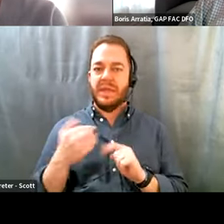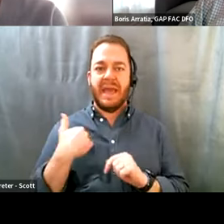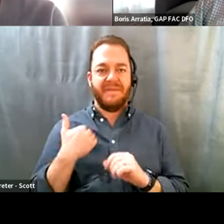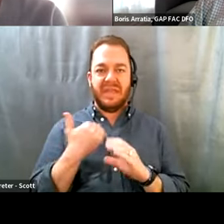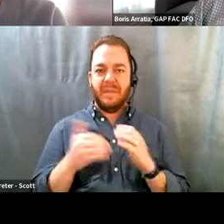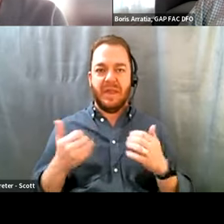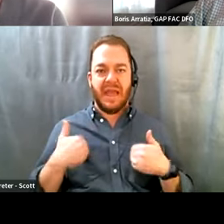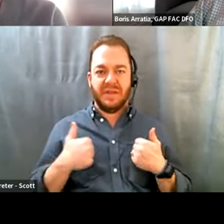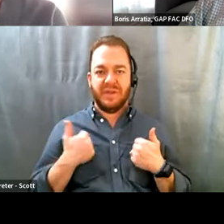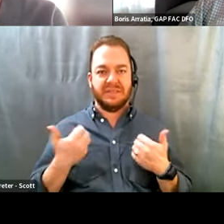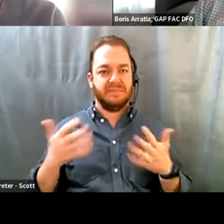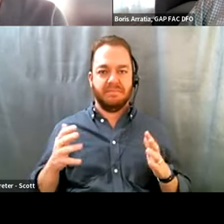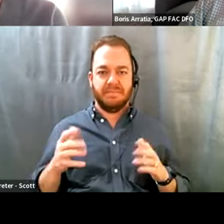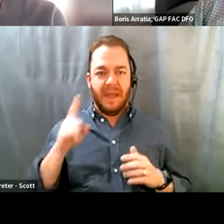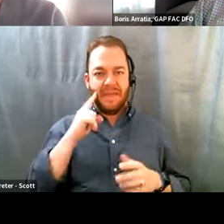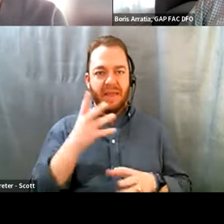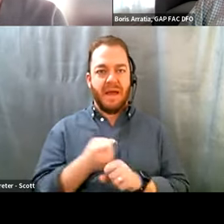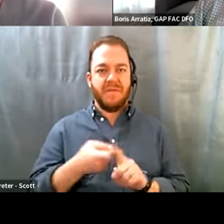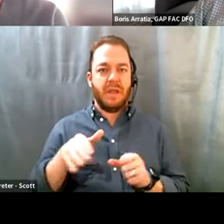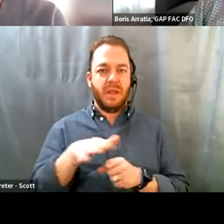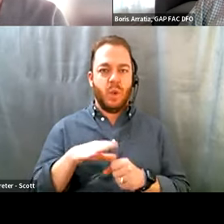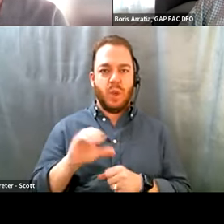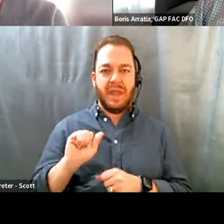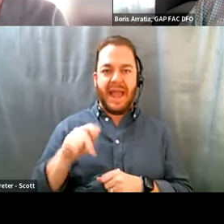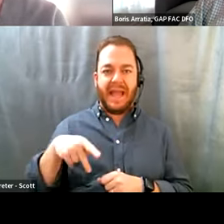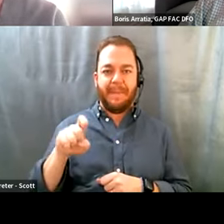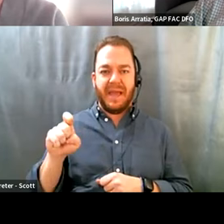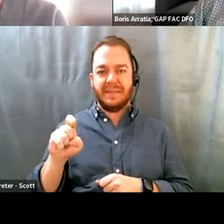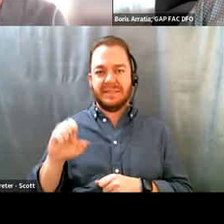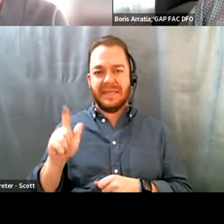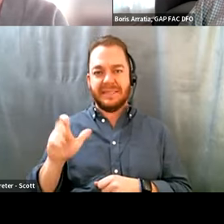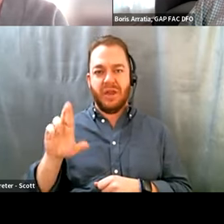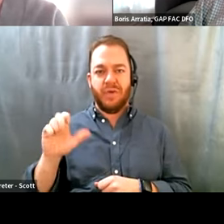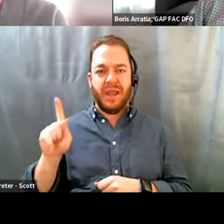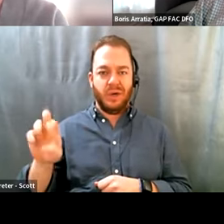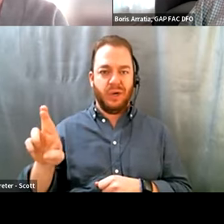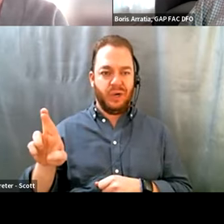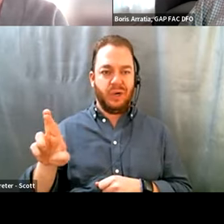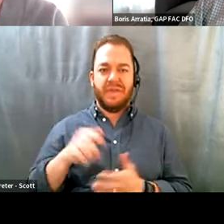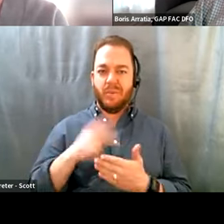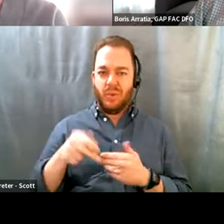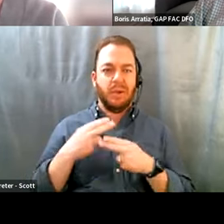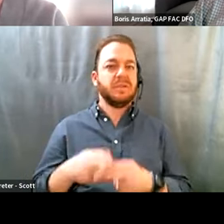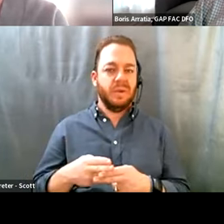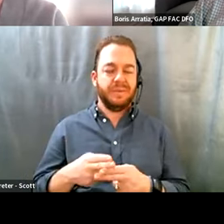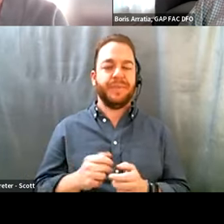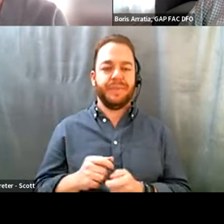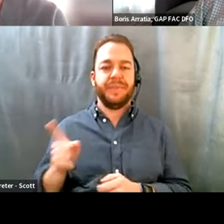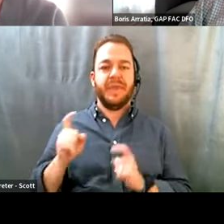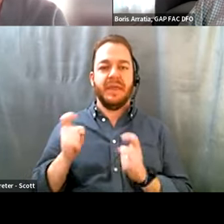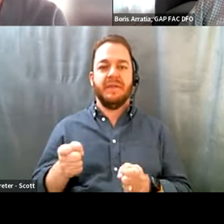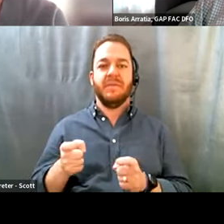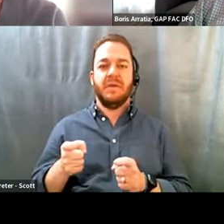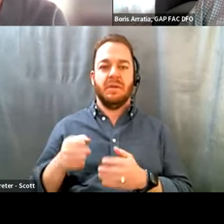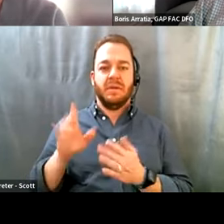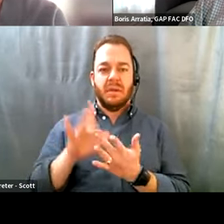addresses, which I think they'd gotten from their local, I think it's called Apex Accelerator now is what the program's called, who had given them the